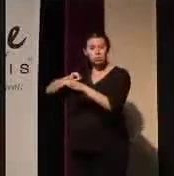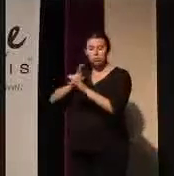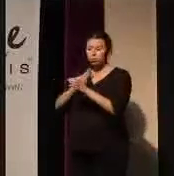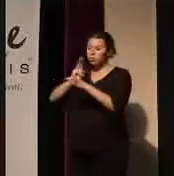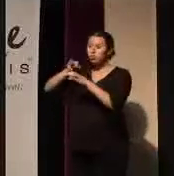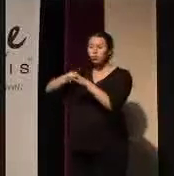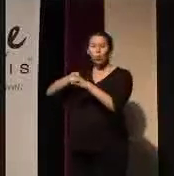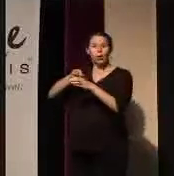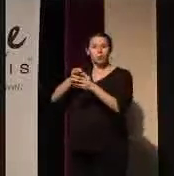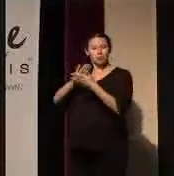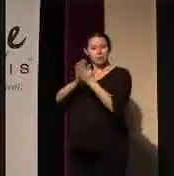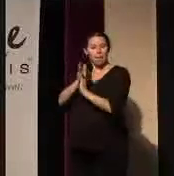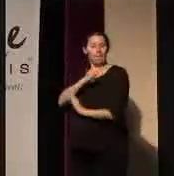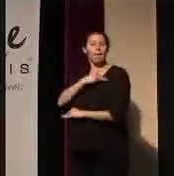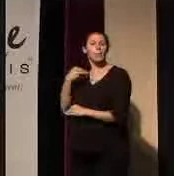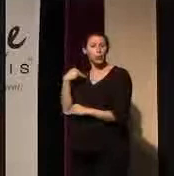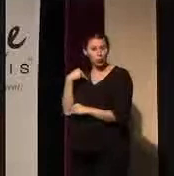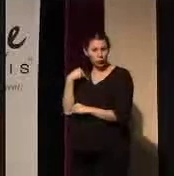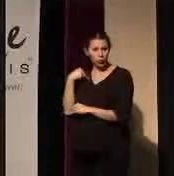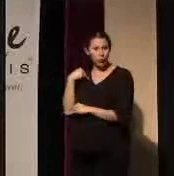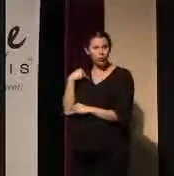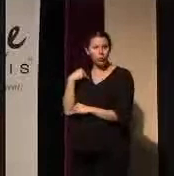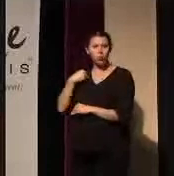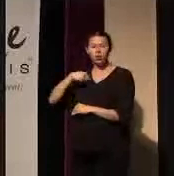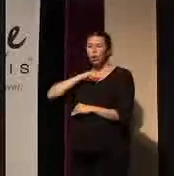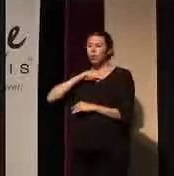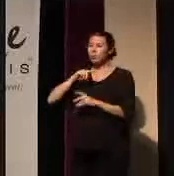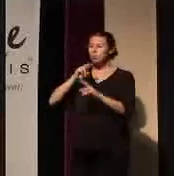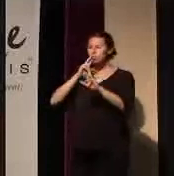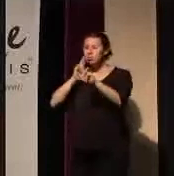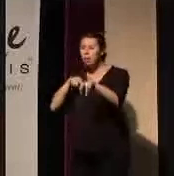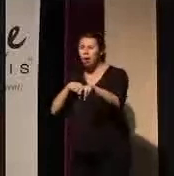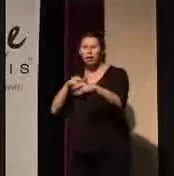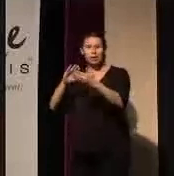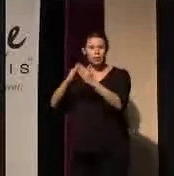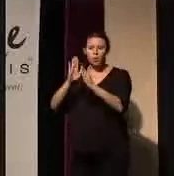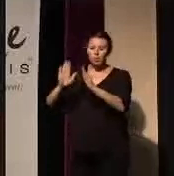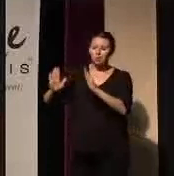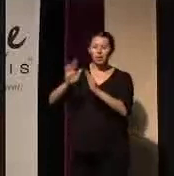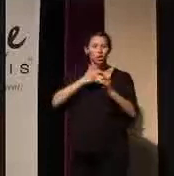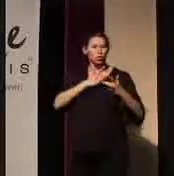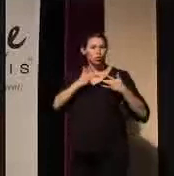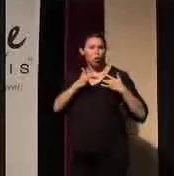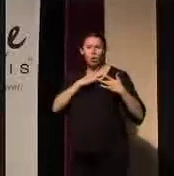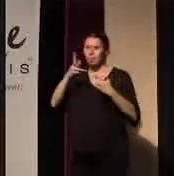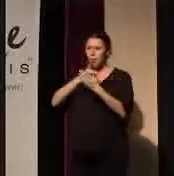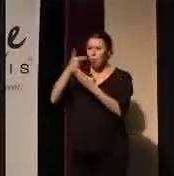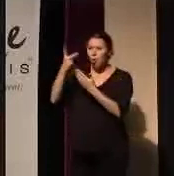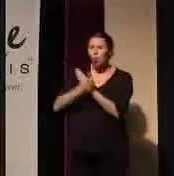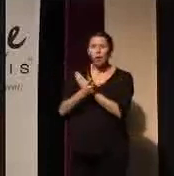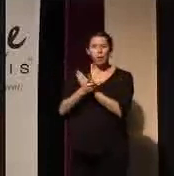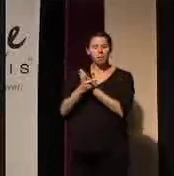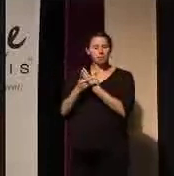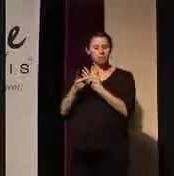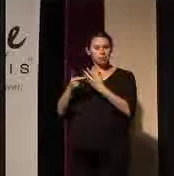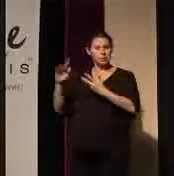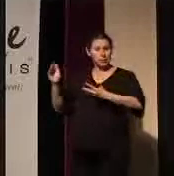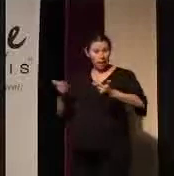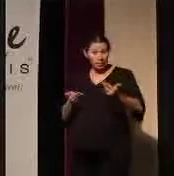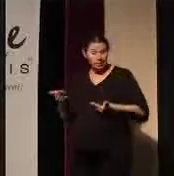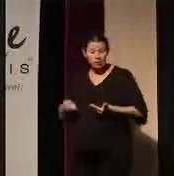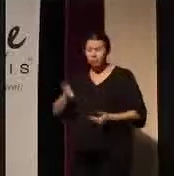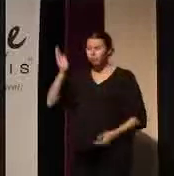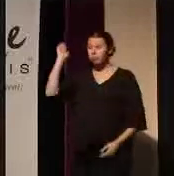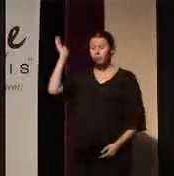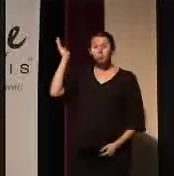us in the membership. We are responsive to community concerns in our programming, in our guest speakers. And